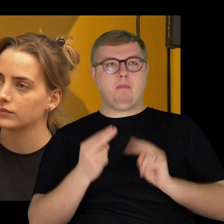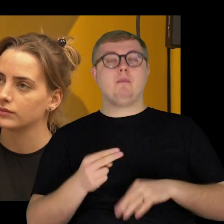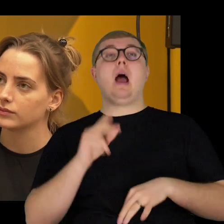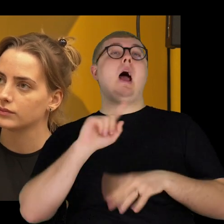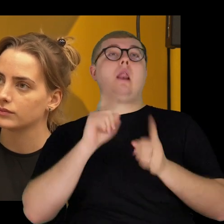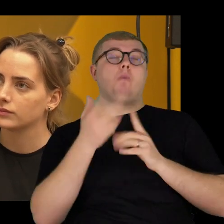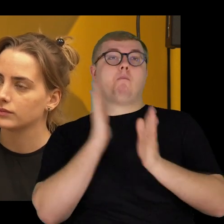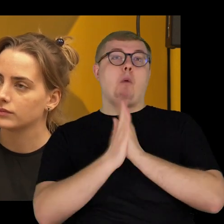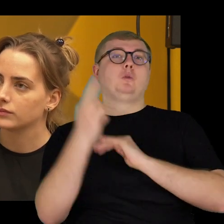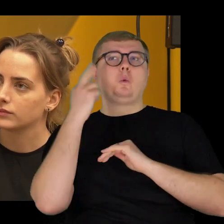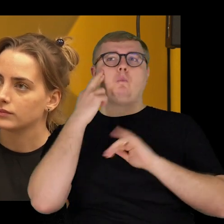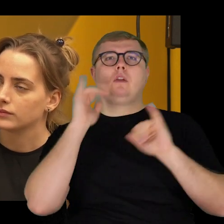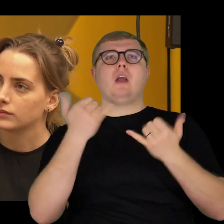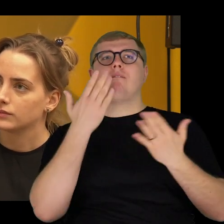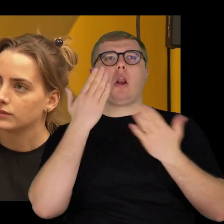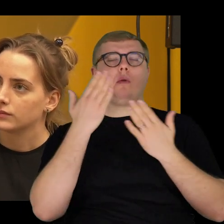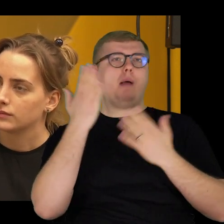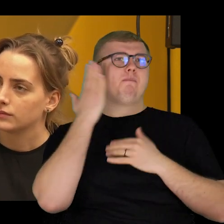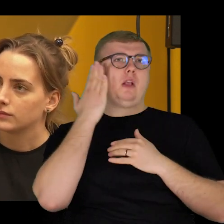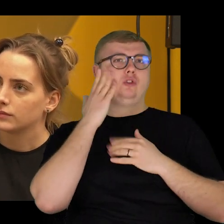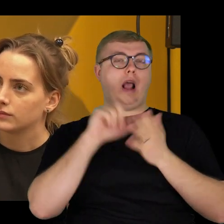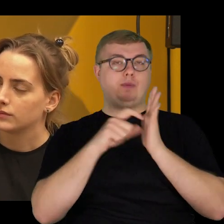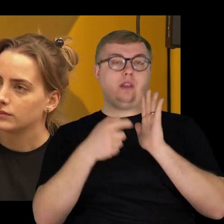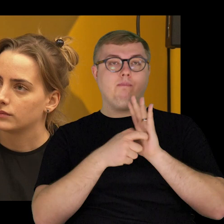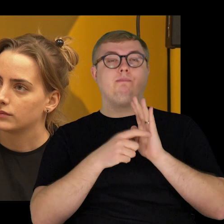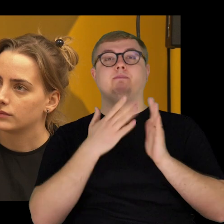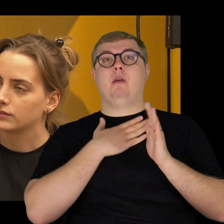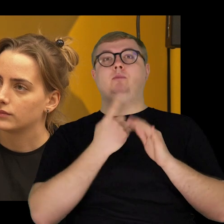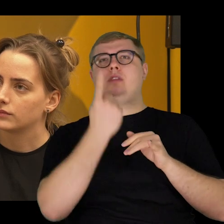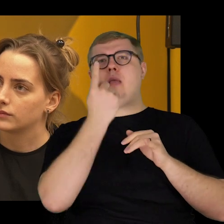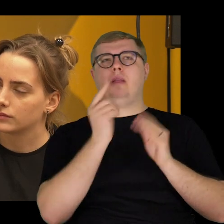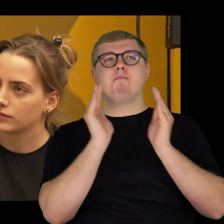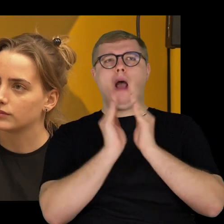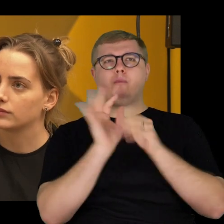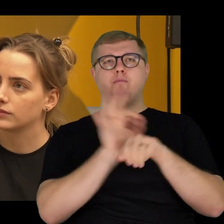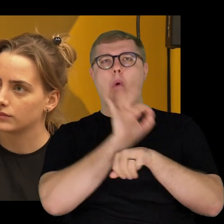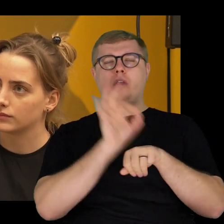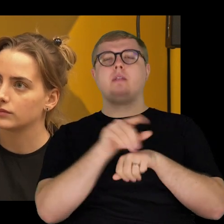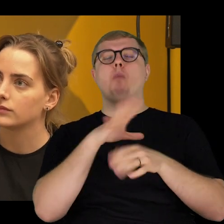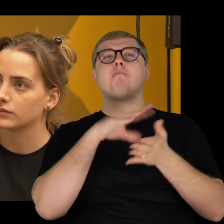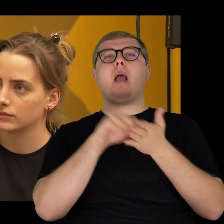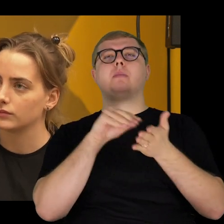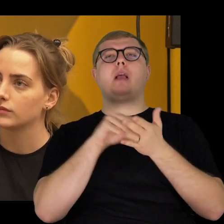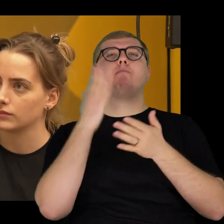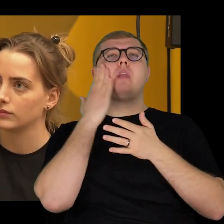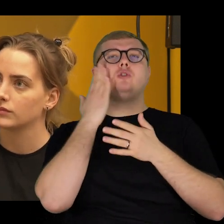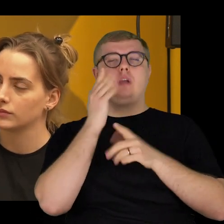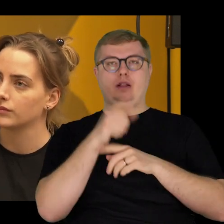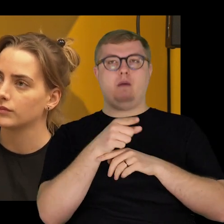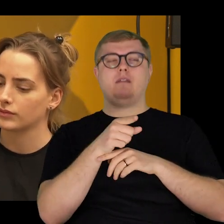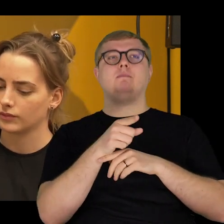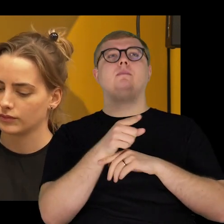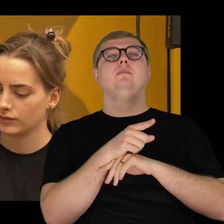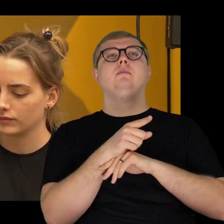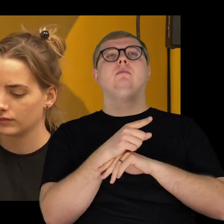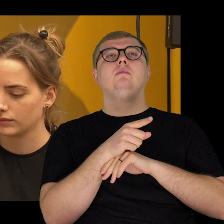understand maybe how dwelling, we had like one small project on dwelling practices. So basically how